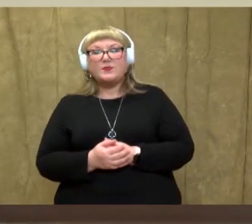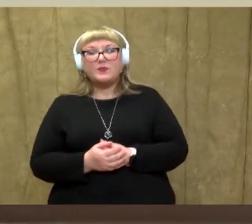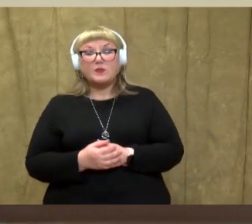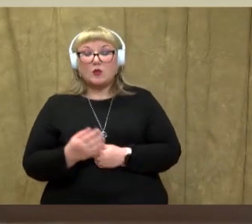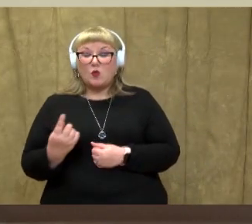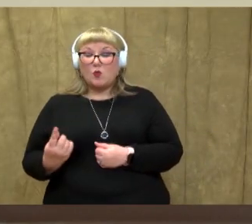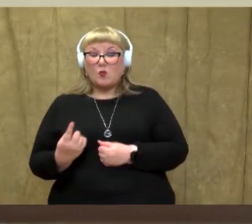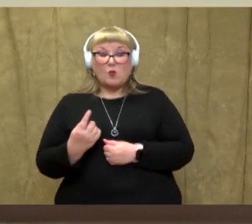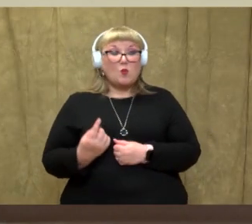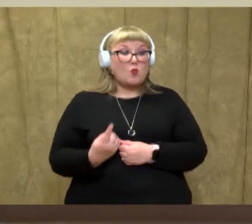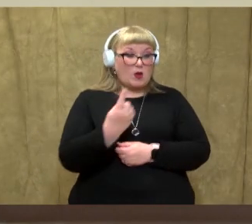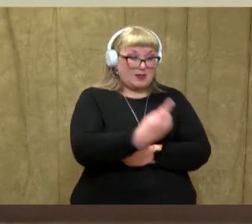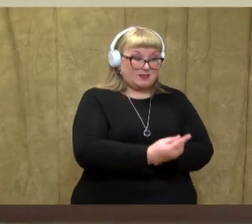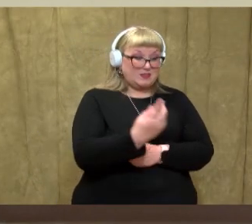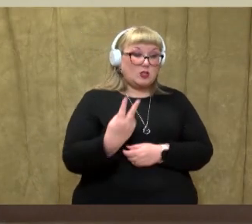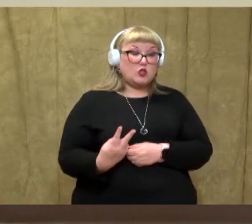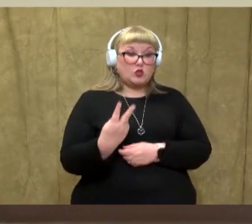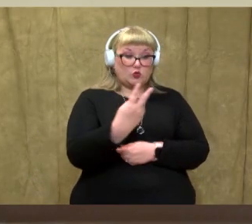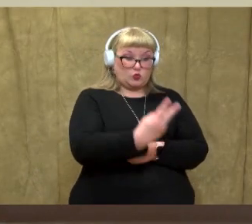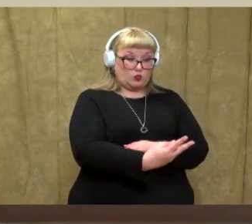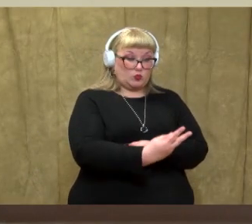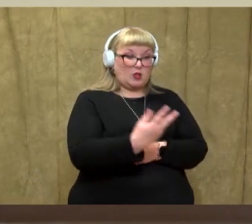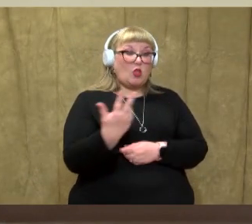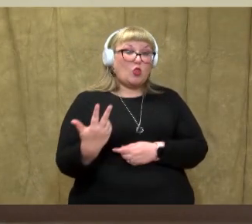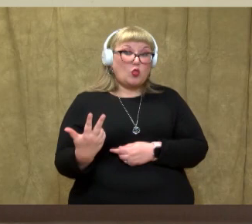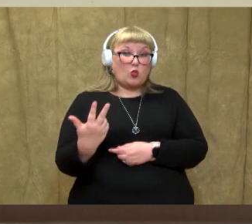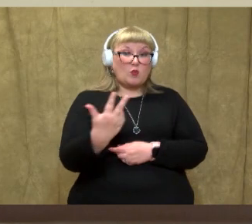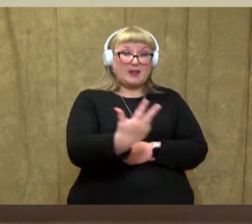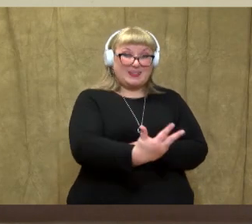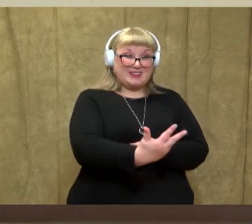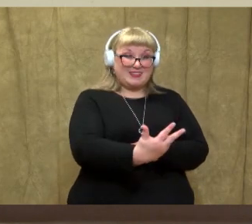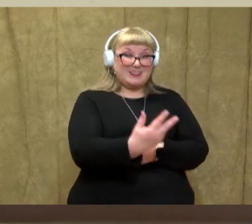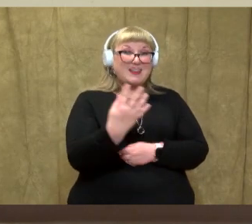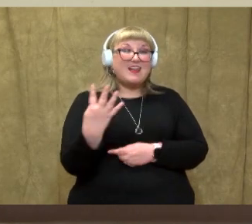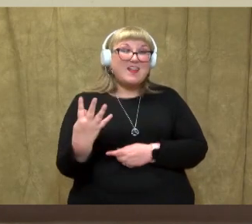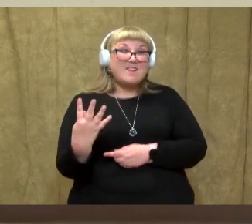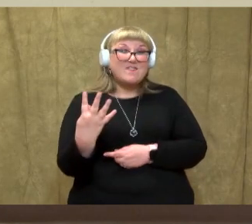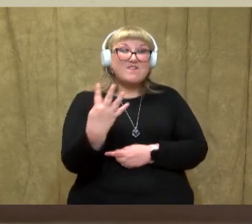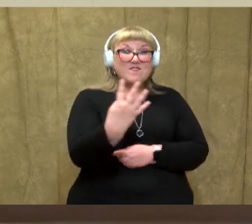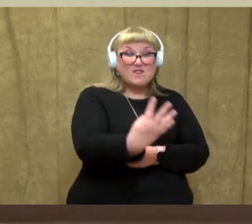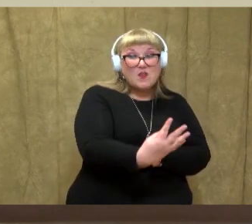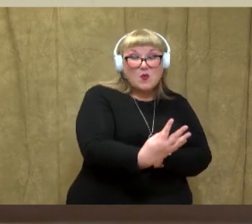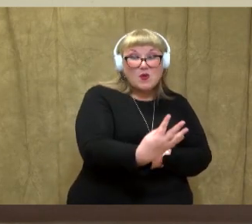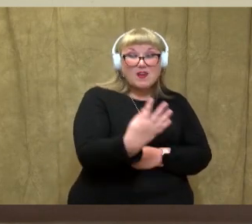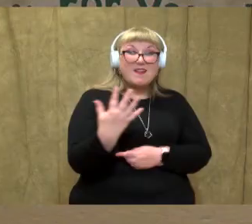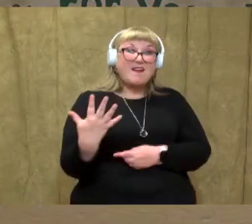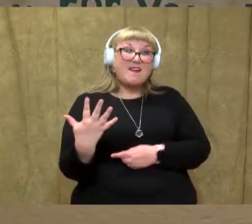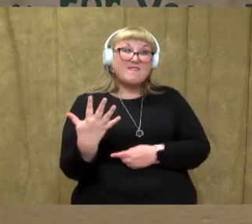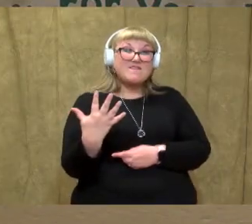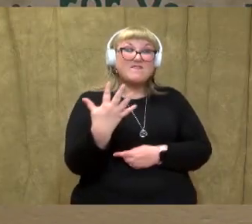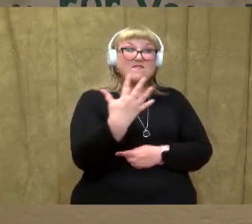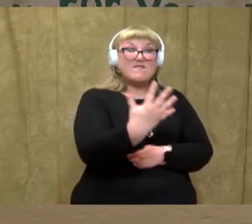1, 2, 3, 4,